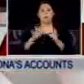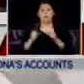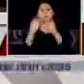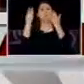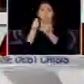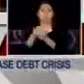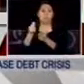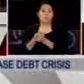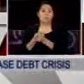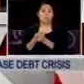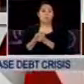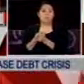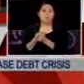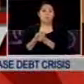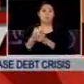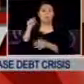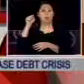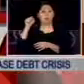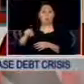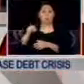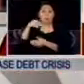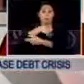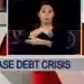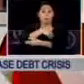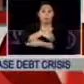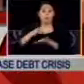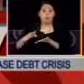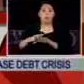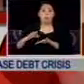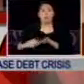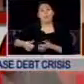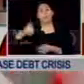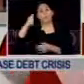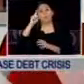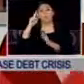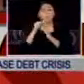Monthly Millions Raffle Promo as listed in the official list of winners as of